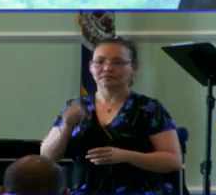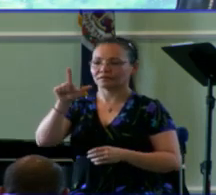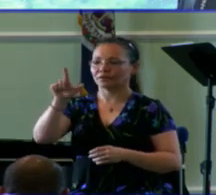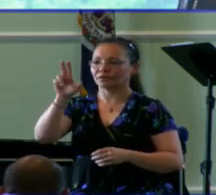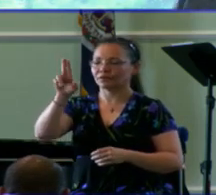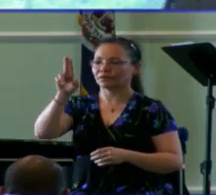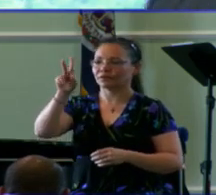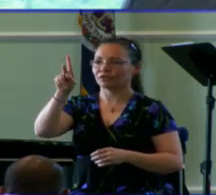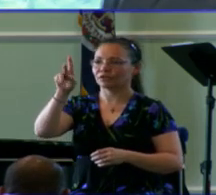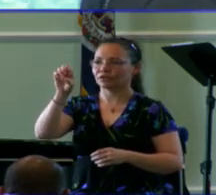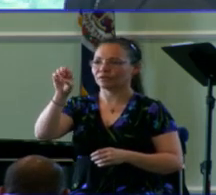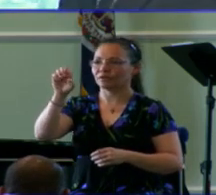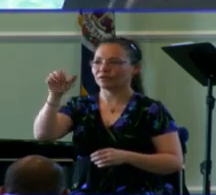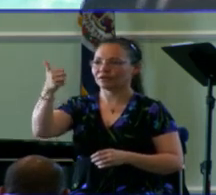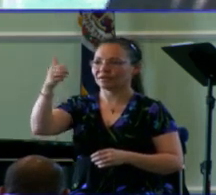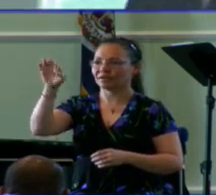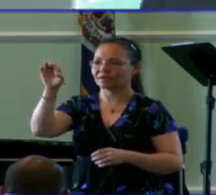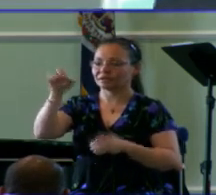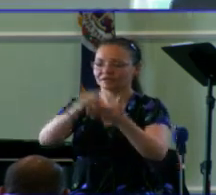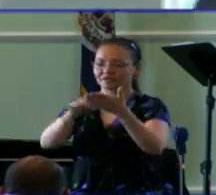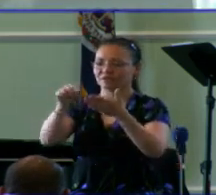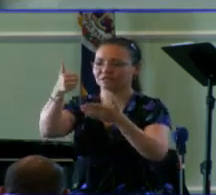Luke 19:10.